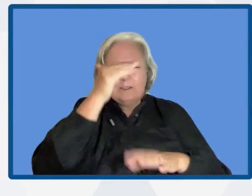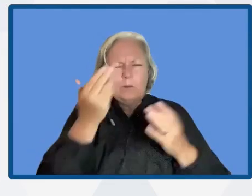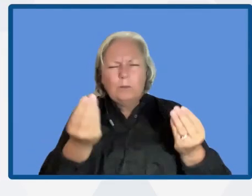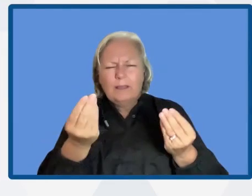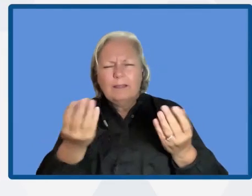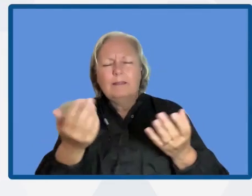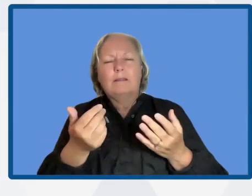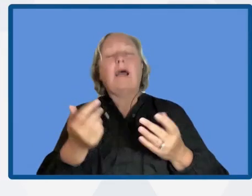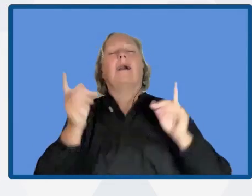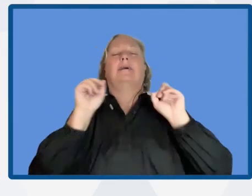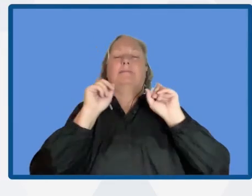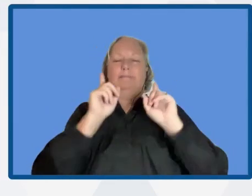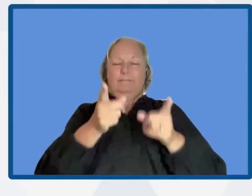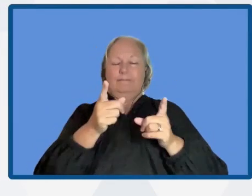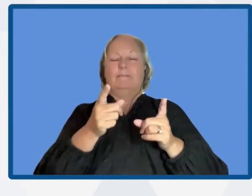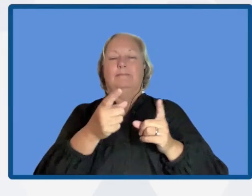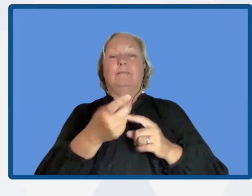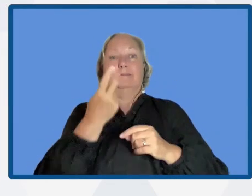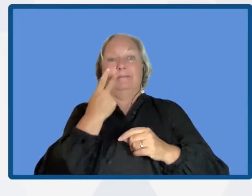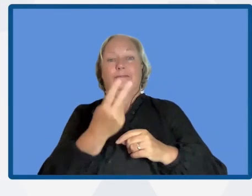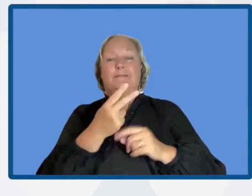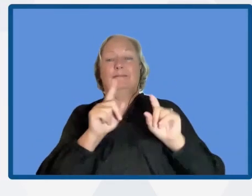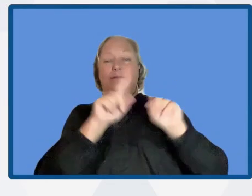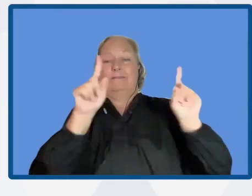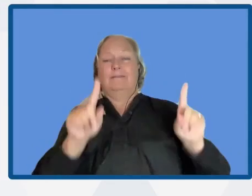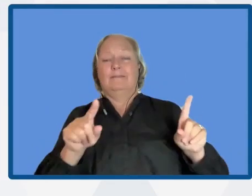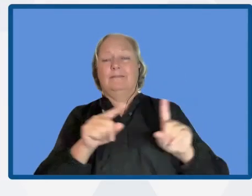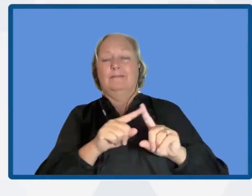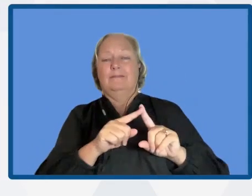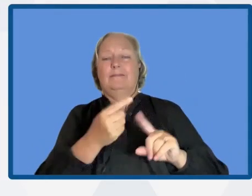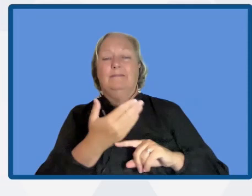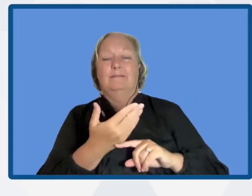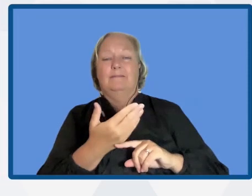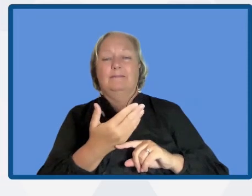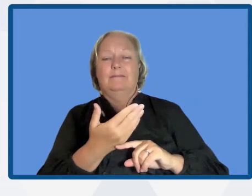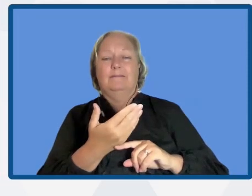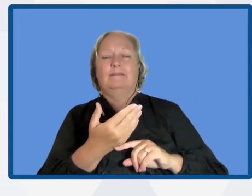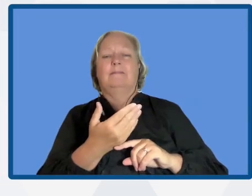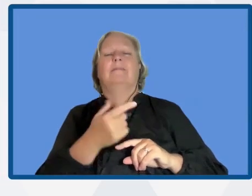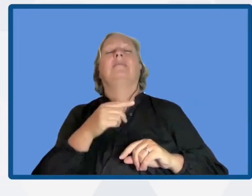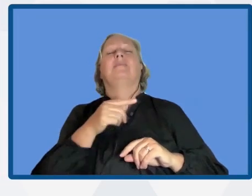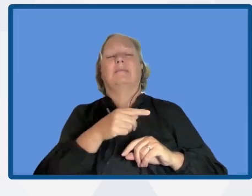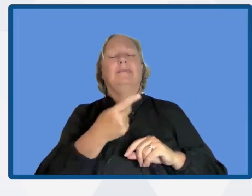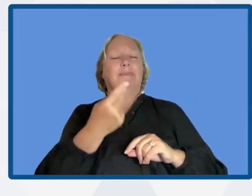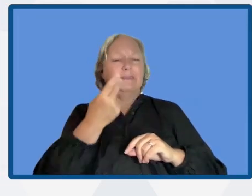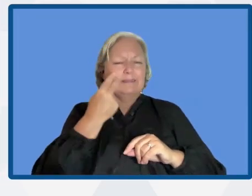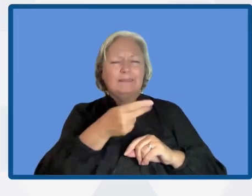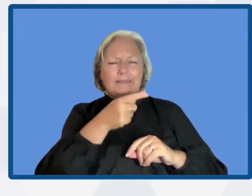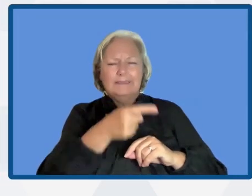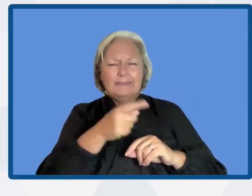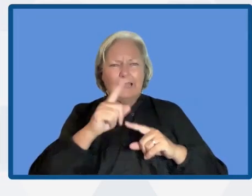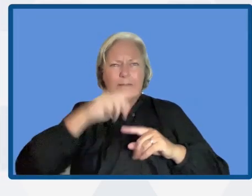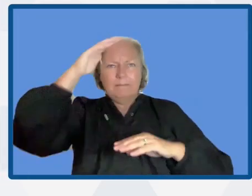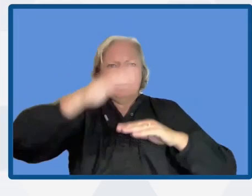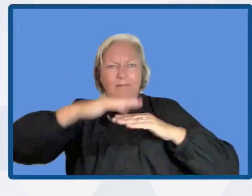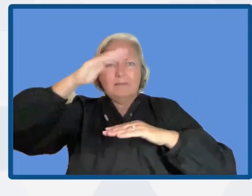Here they are. Yes, you can see them on screen. So they've been able to measure the rainfall volumes with this instrument, and by using WhatsApp,